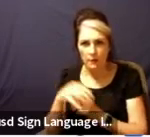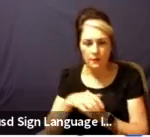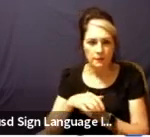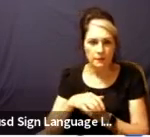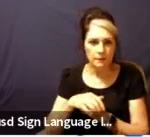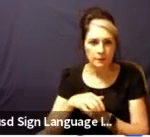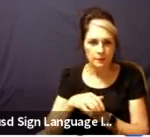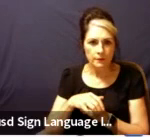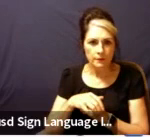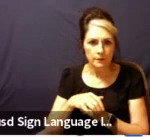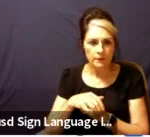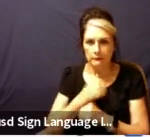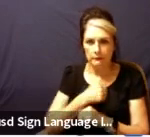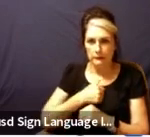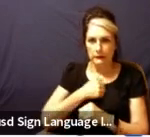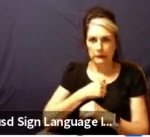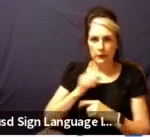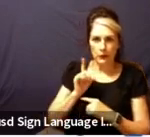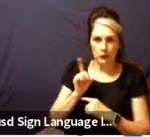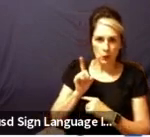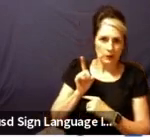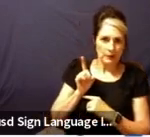Okay, I'm sorry. Give me a second.